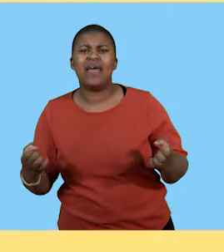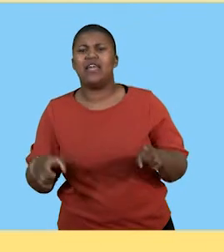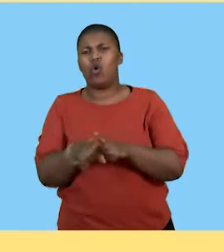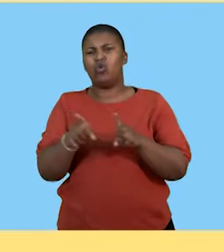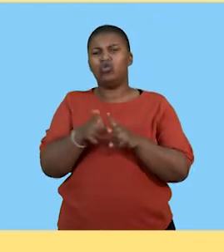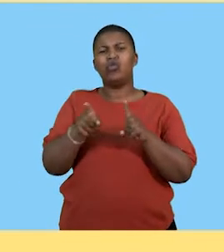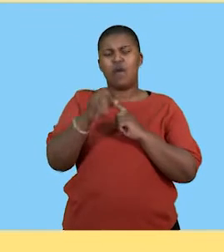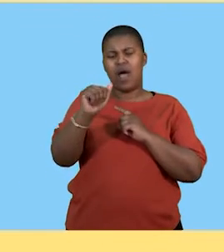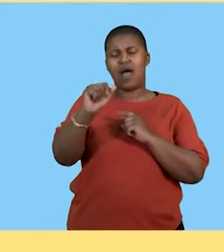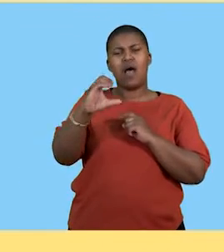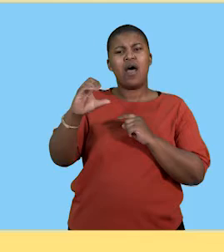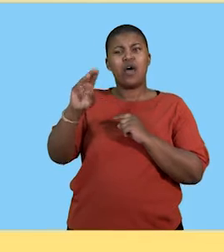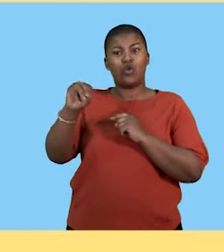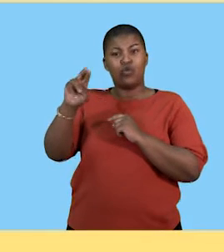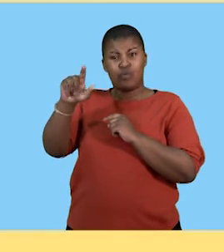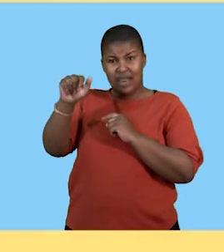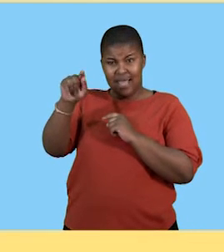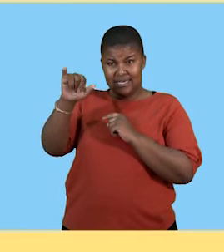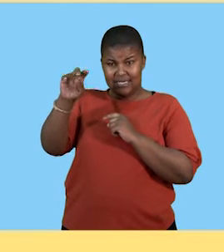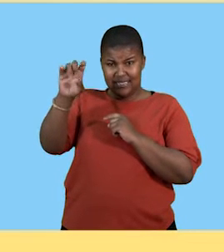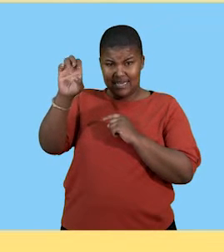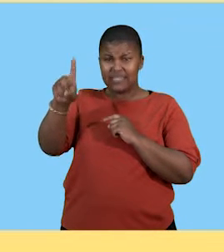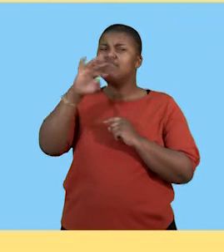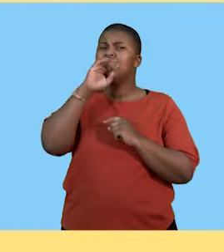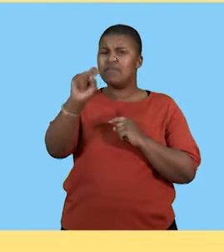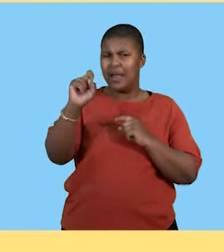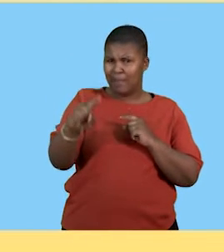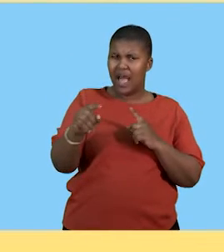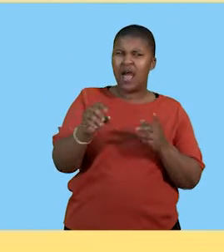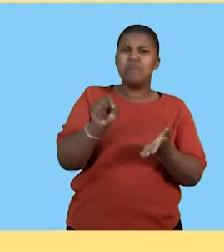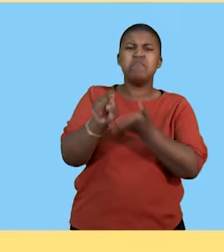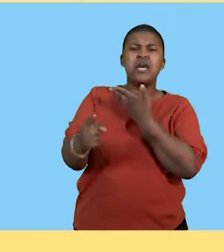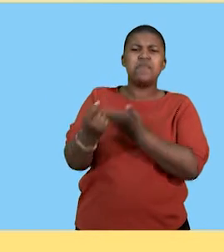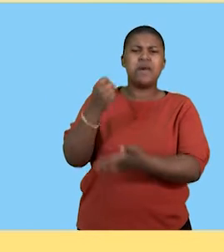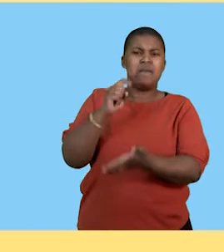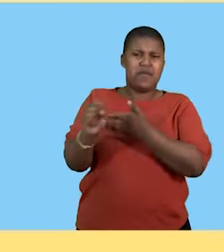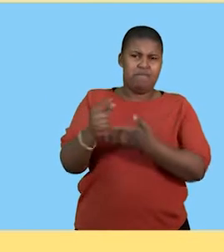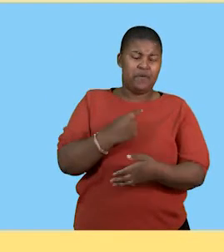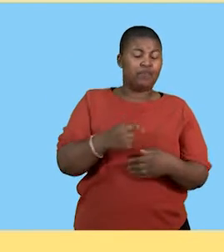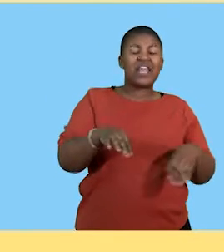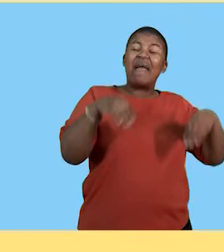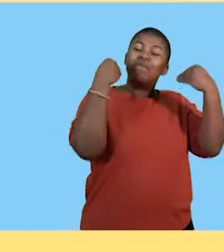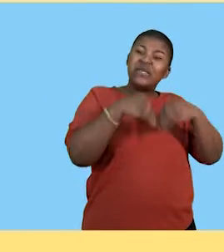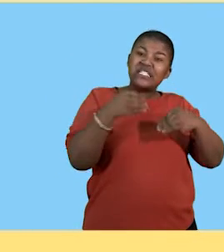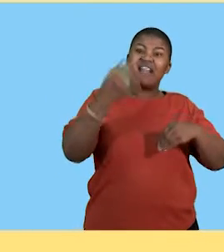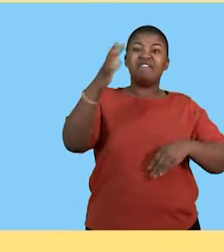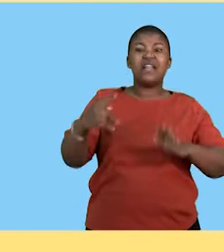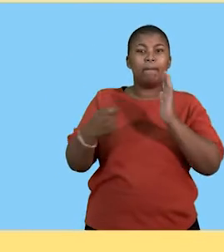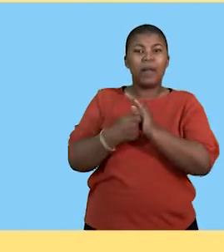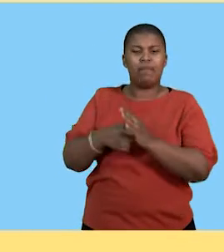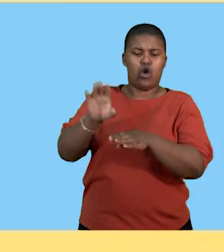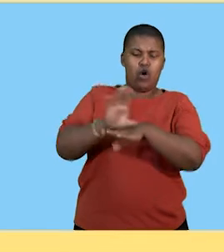depreciation. The following transactions involving tangible assets took place. The business bought computers and